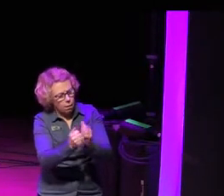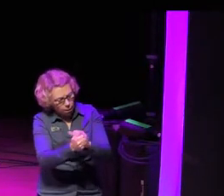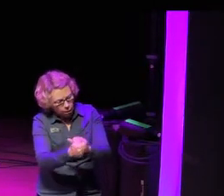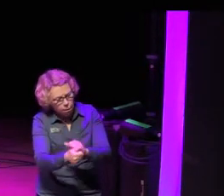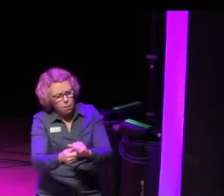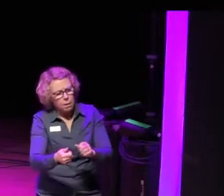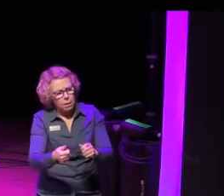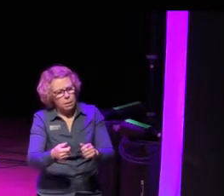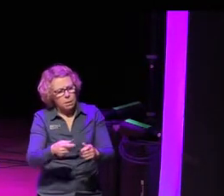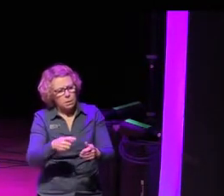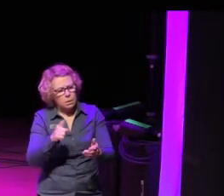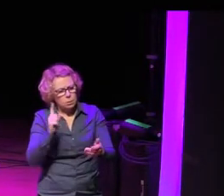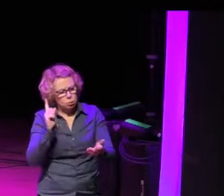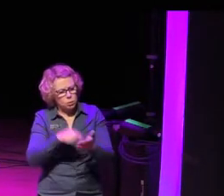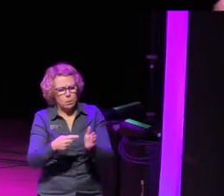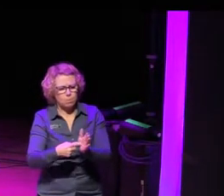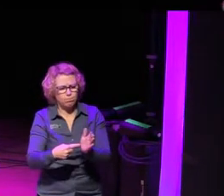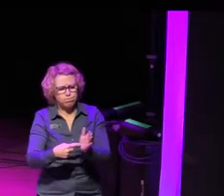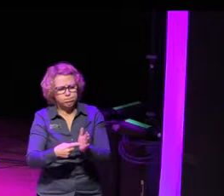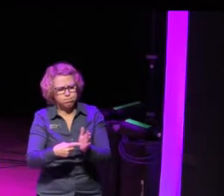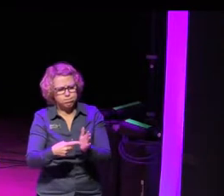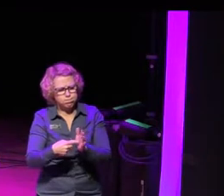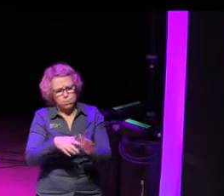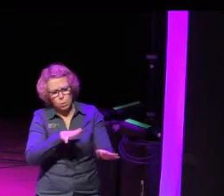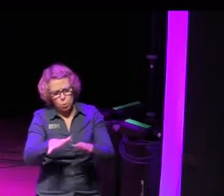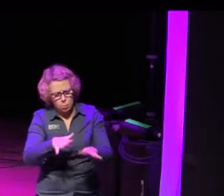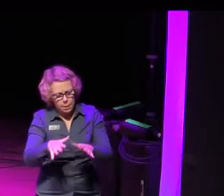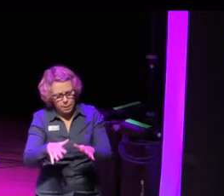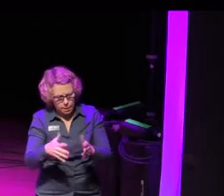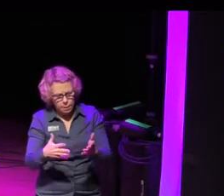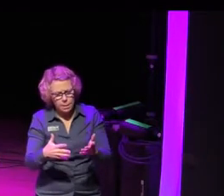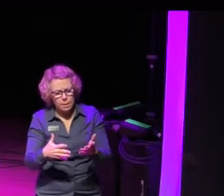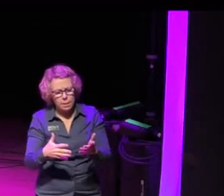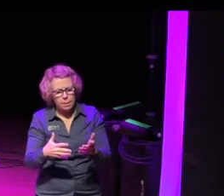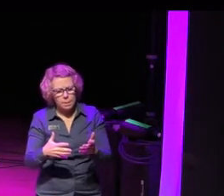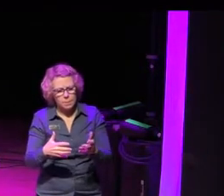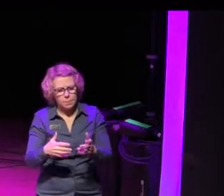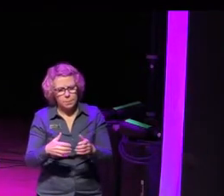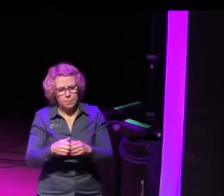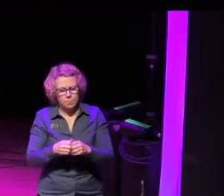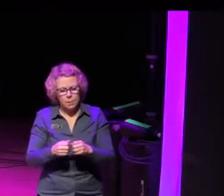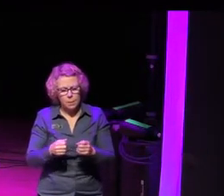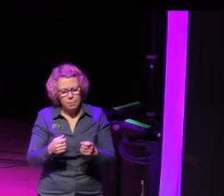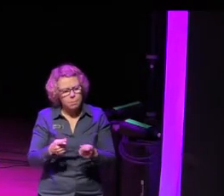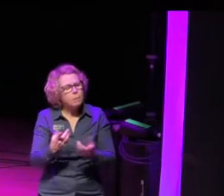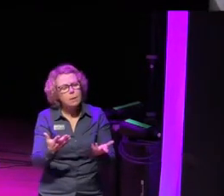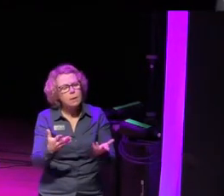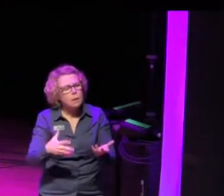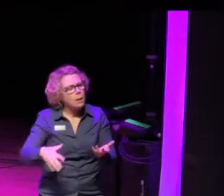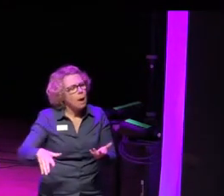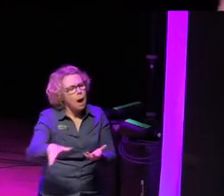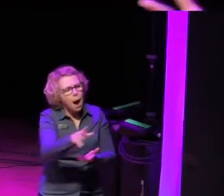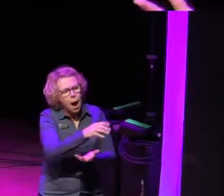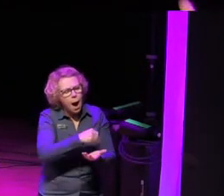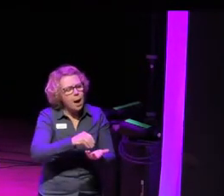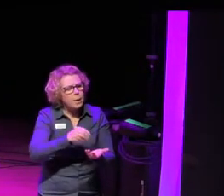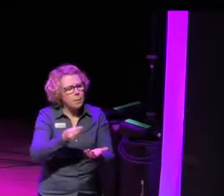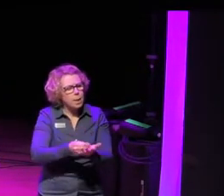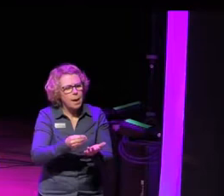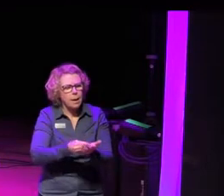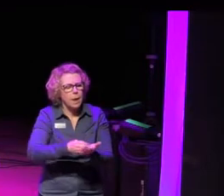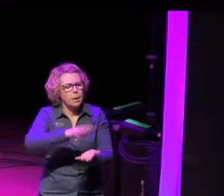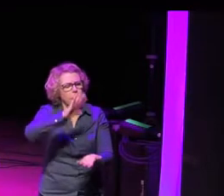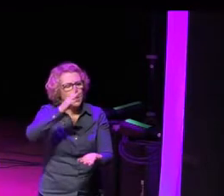earthquake proof, so they could actually resist the earthquake. earthquake, but all the funding had